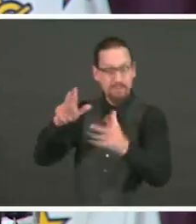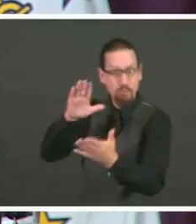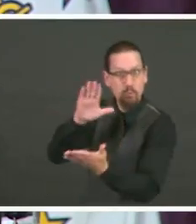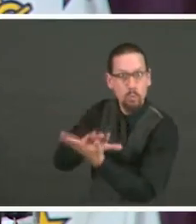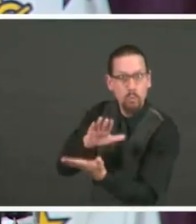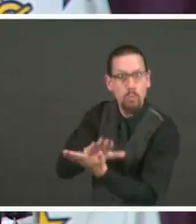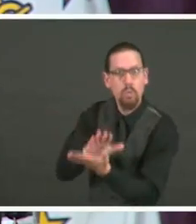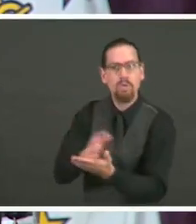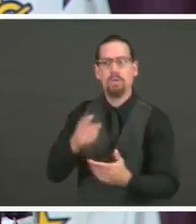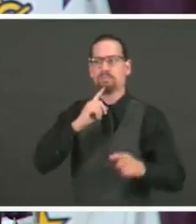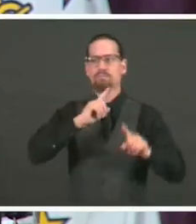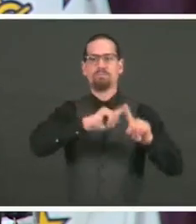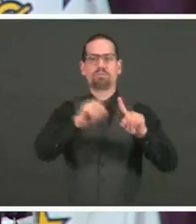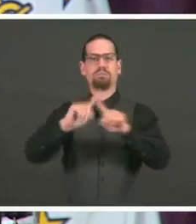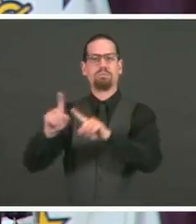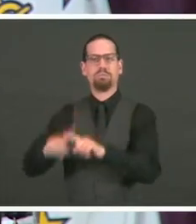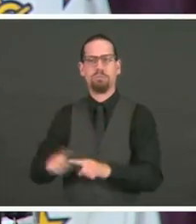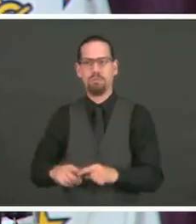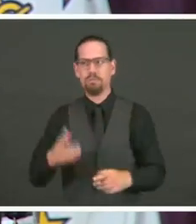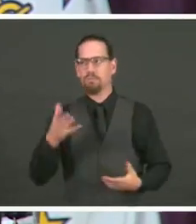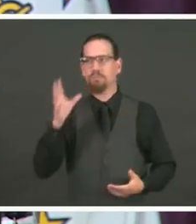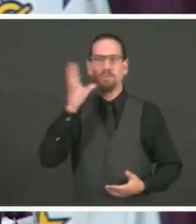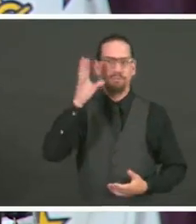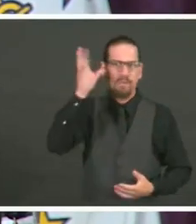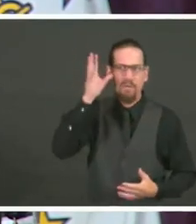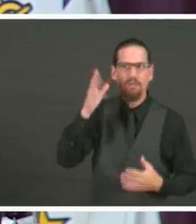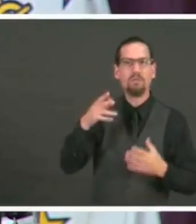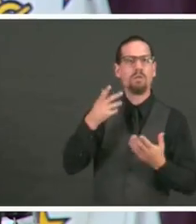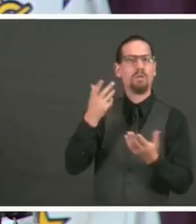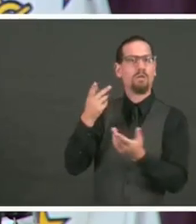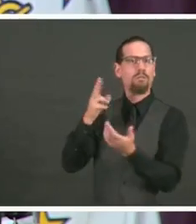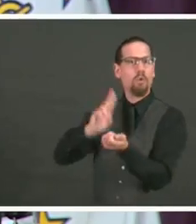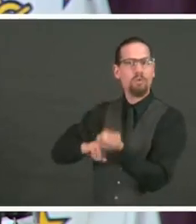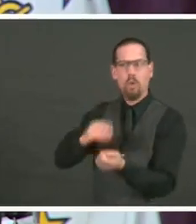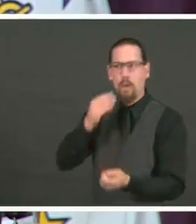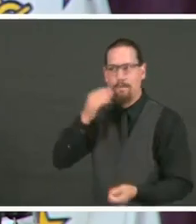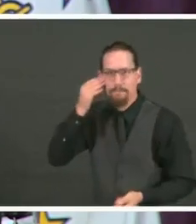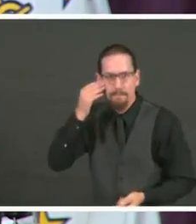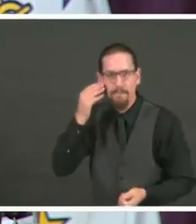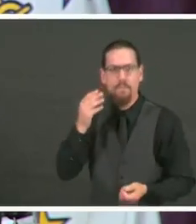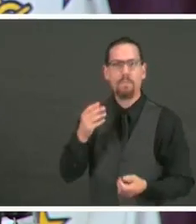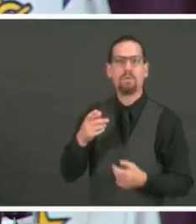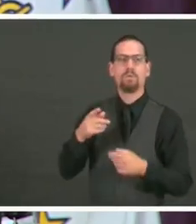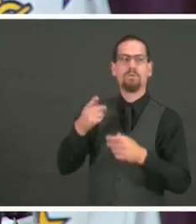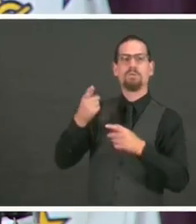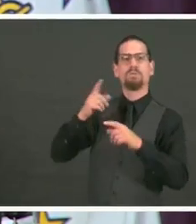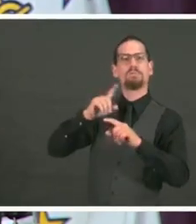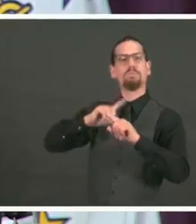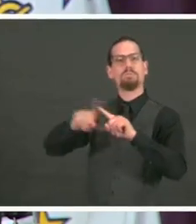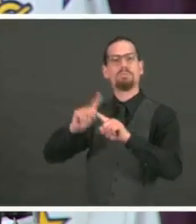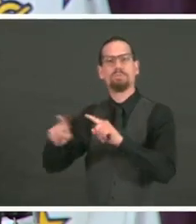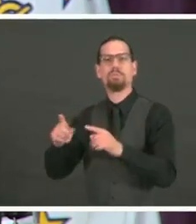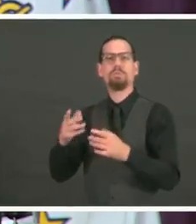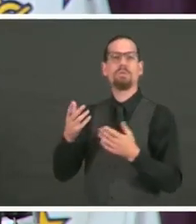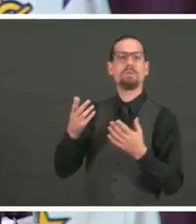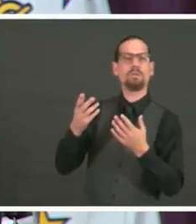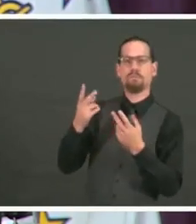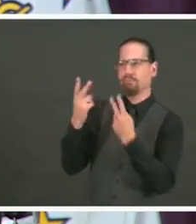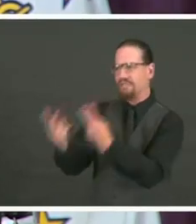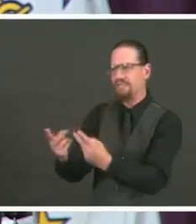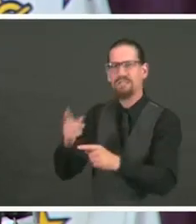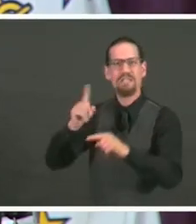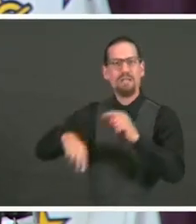dad in nursing homes. So I'm asking you to, let's go back, let's remember how we all came together in March and April and